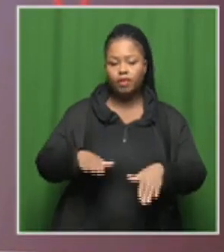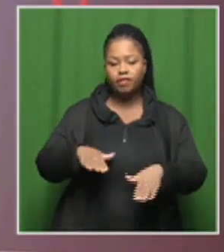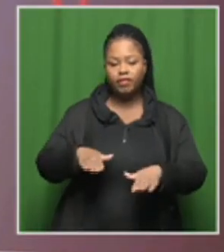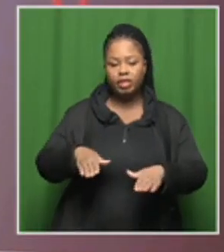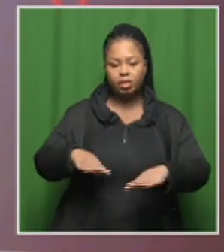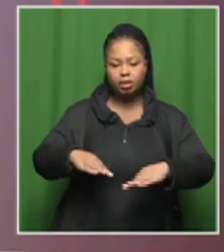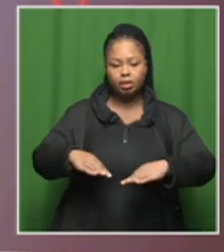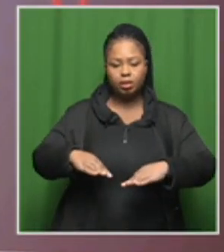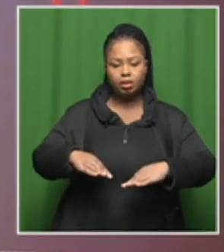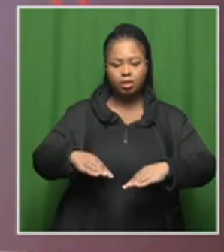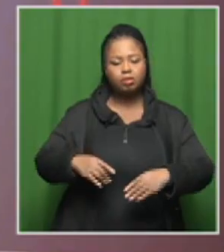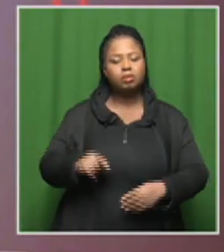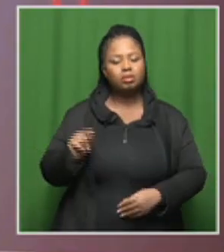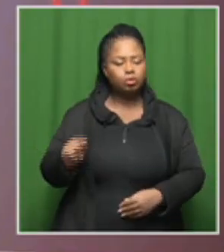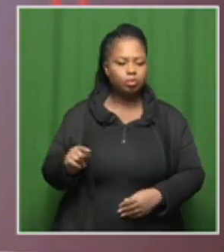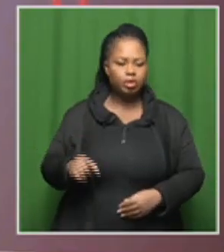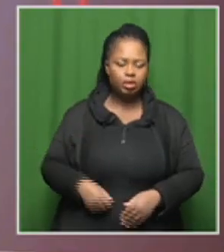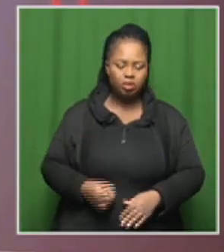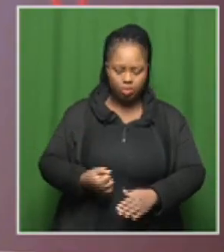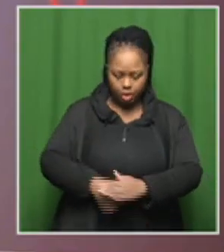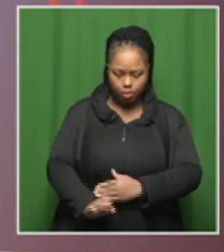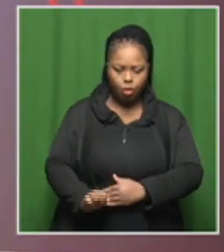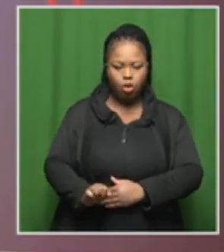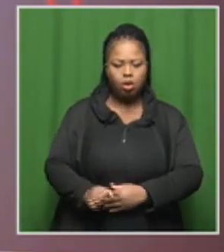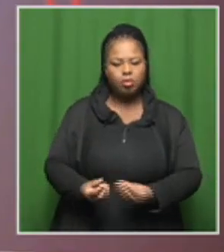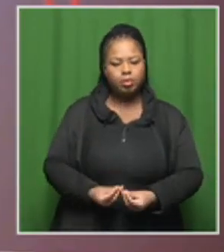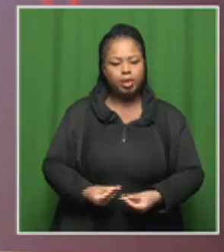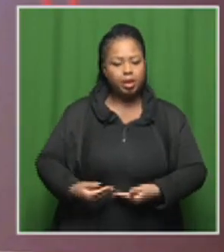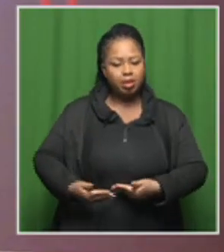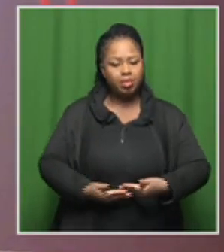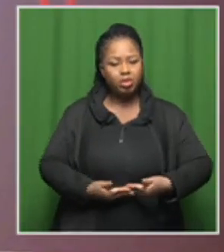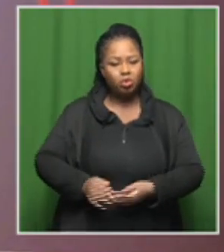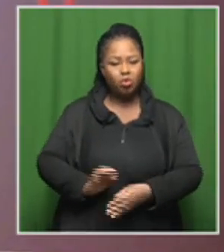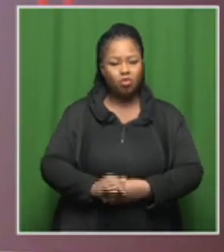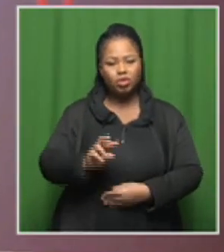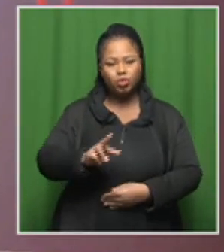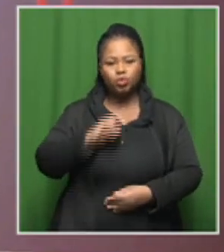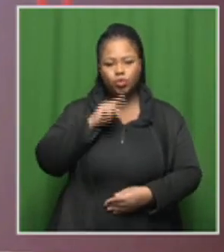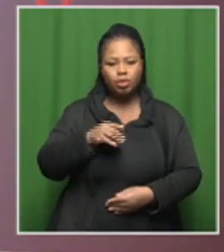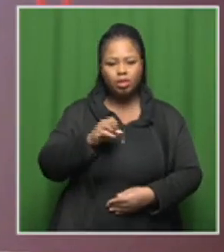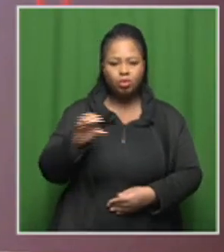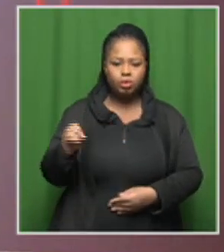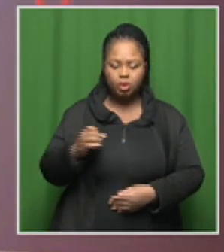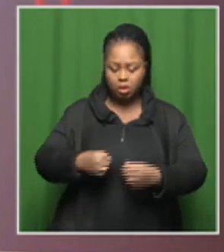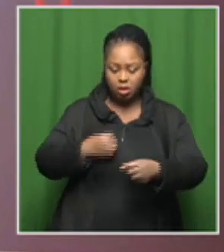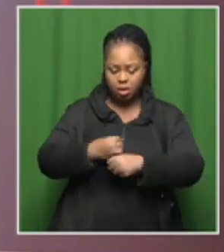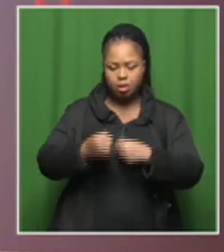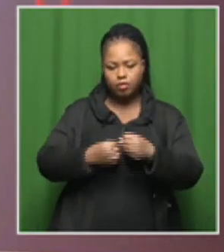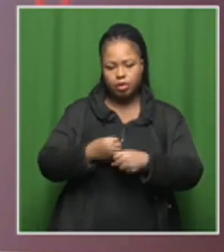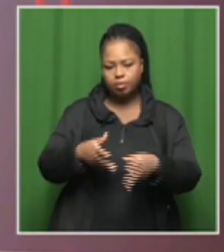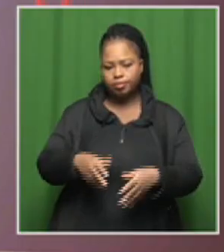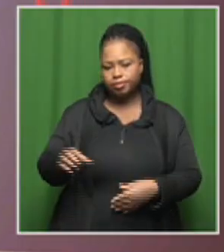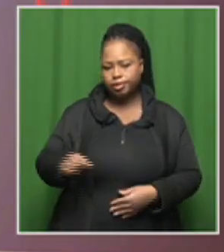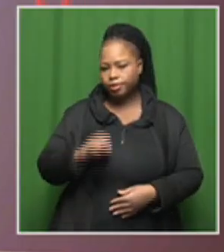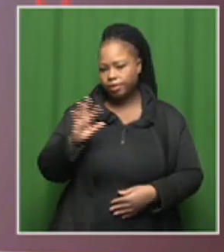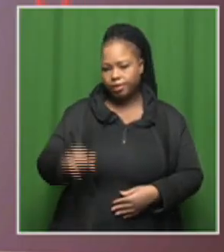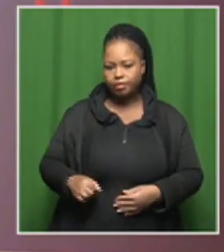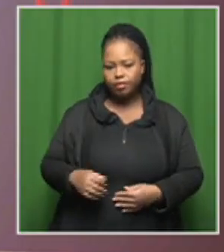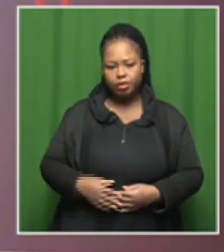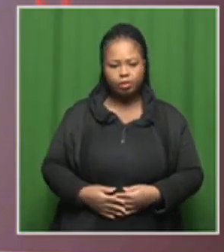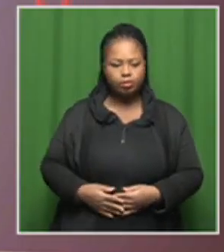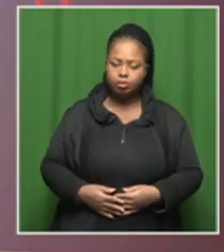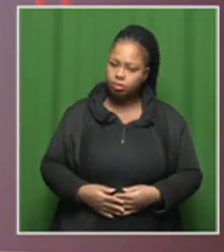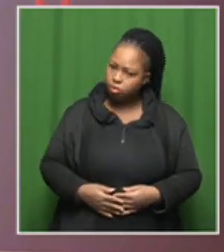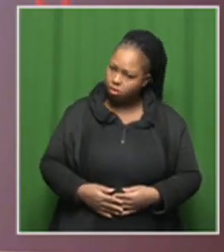awareness around clubfoot. It's a birth defect that affects more than 2,000 babies every single year. But basically, I mean, the